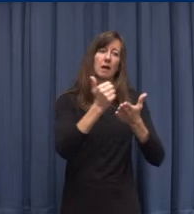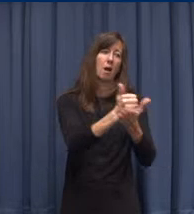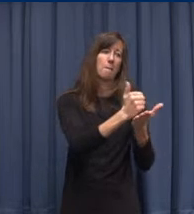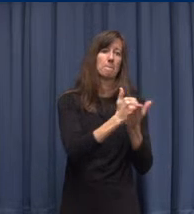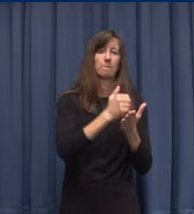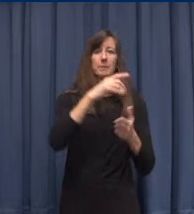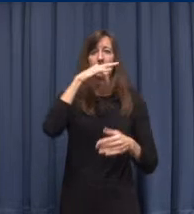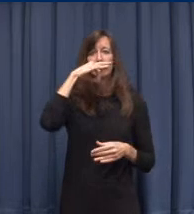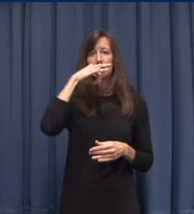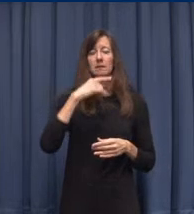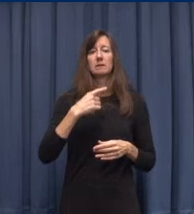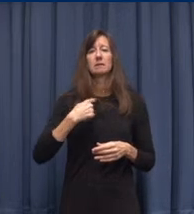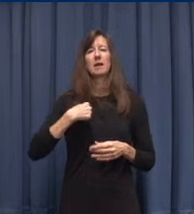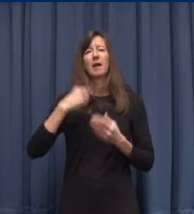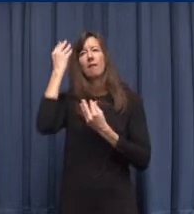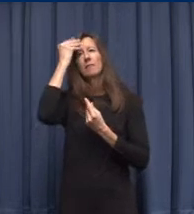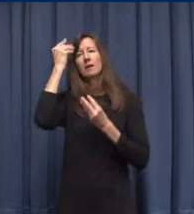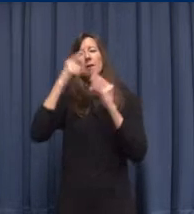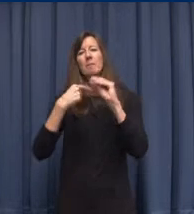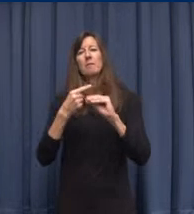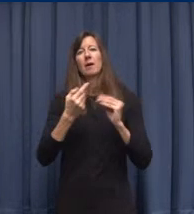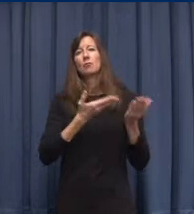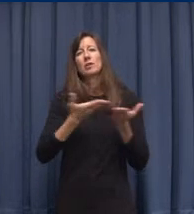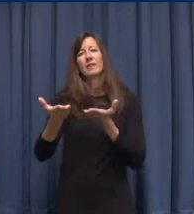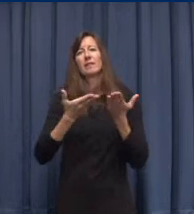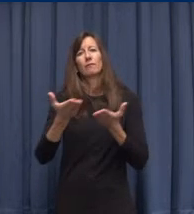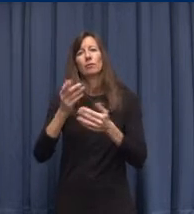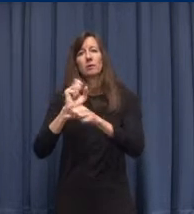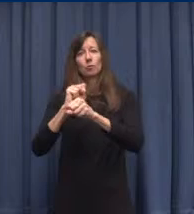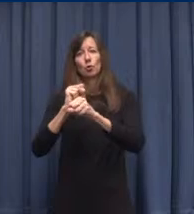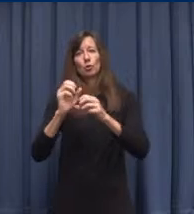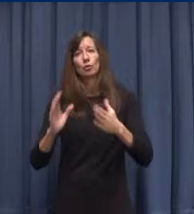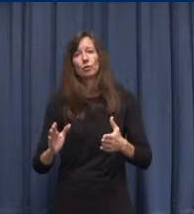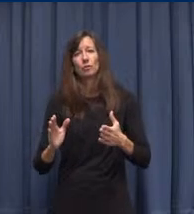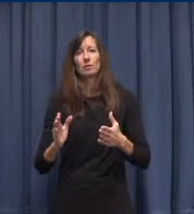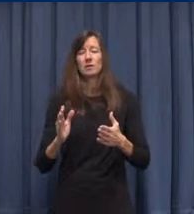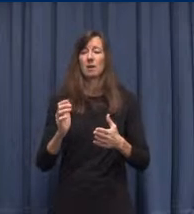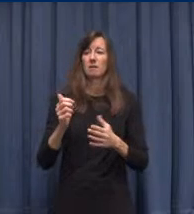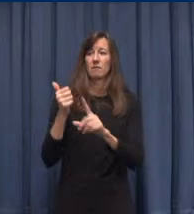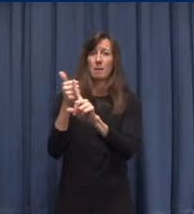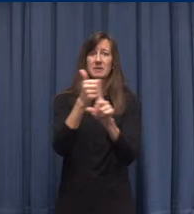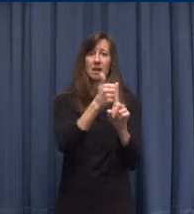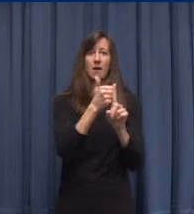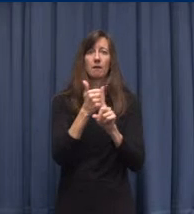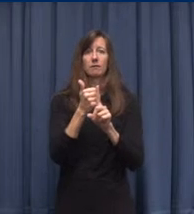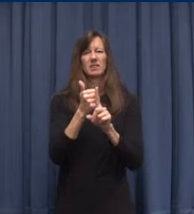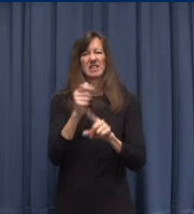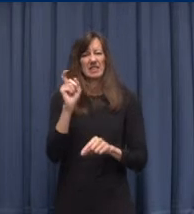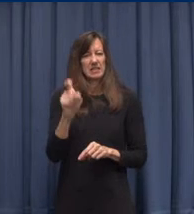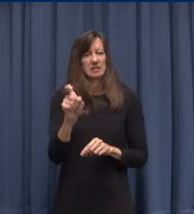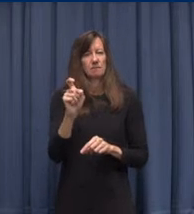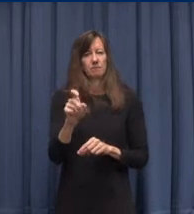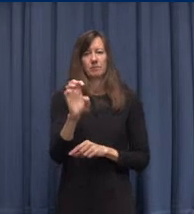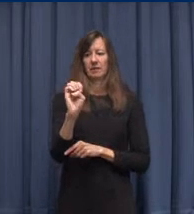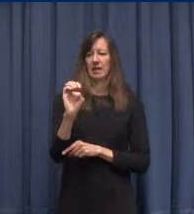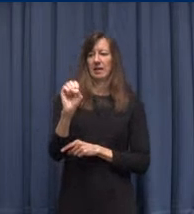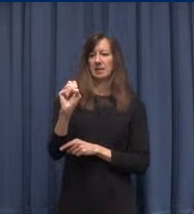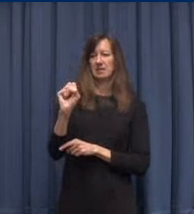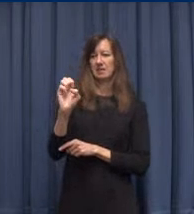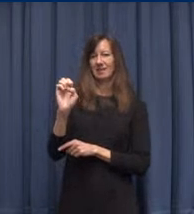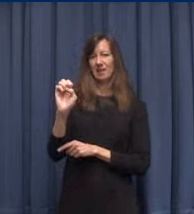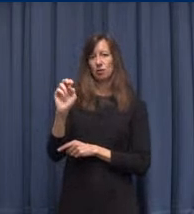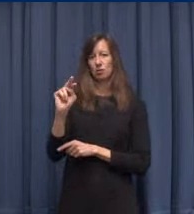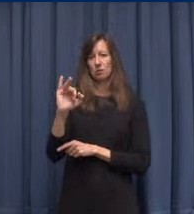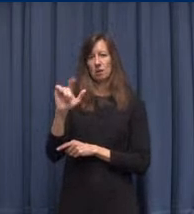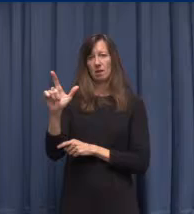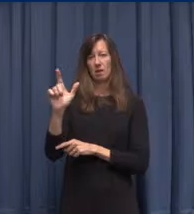workers and others who are having to do essential work, but now more and more feeling like that might put